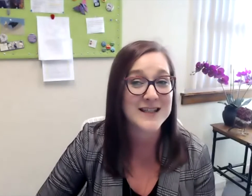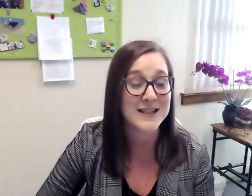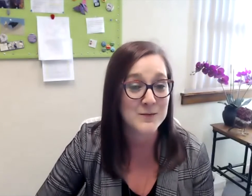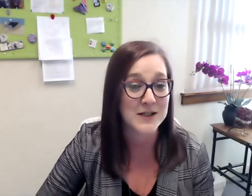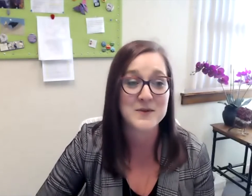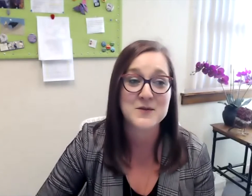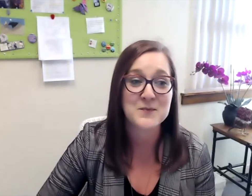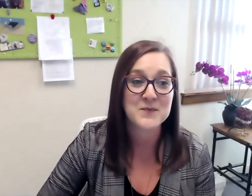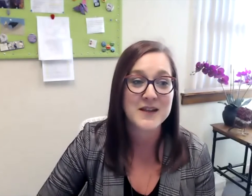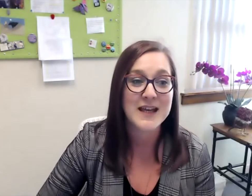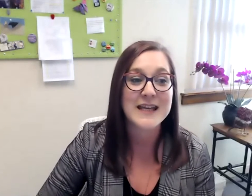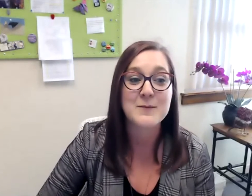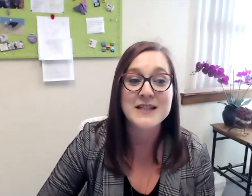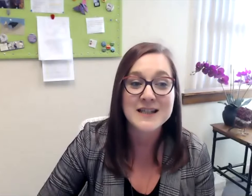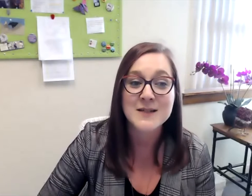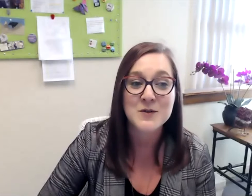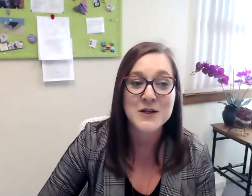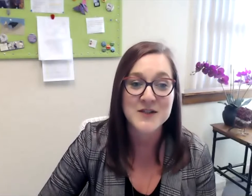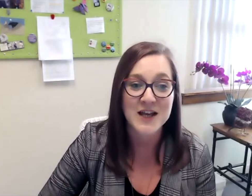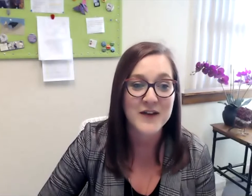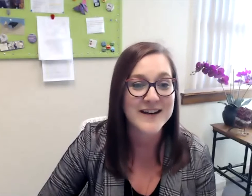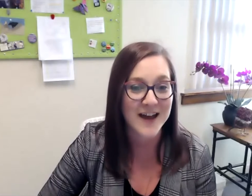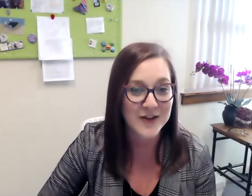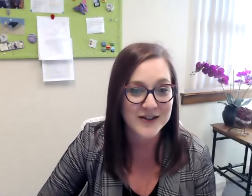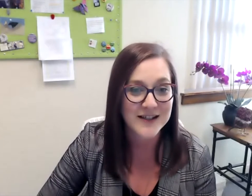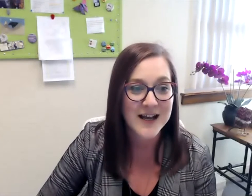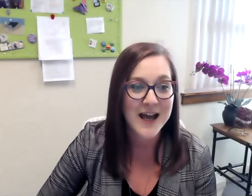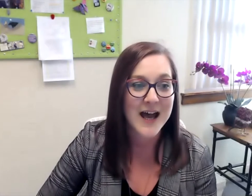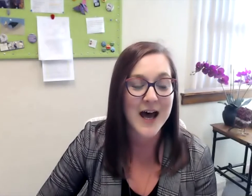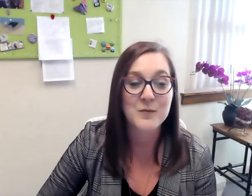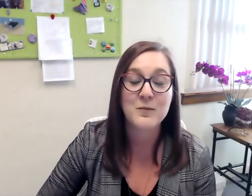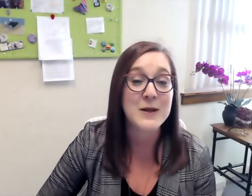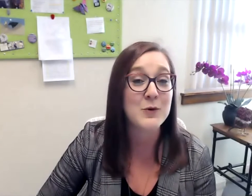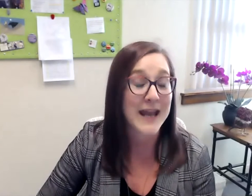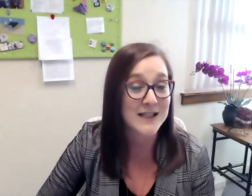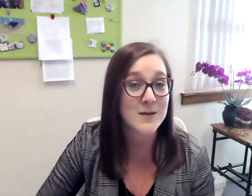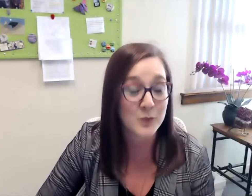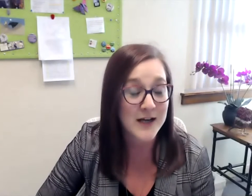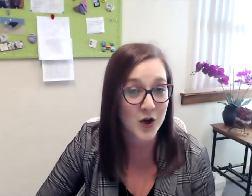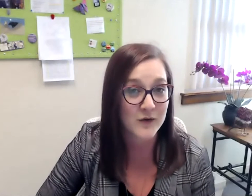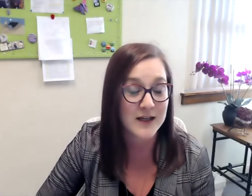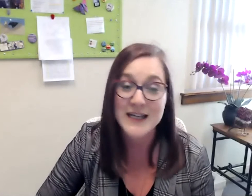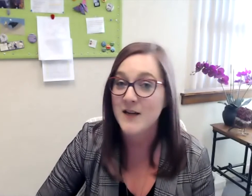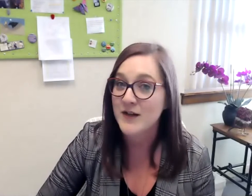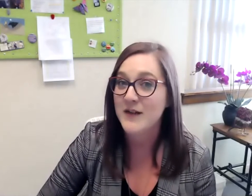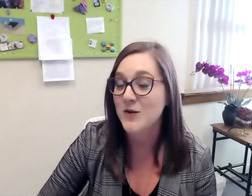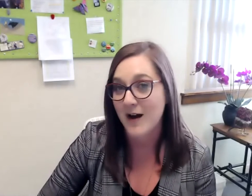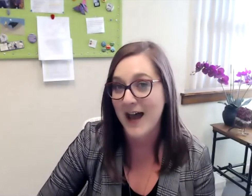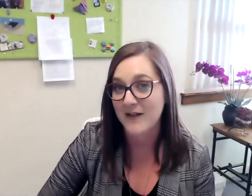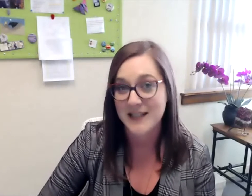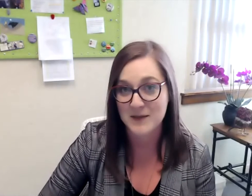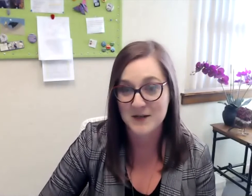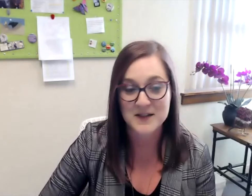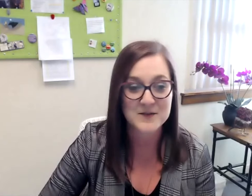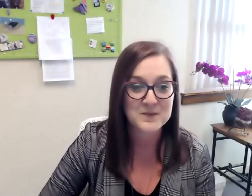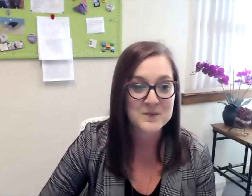or has symptoms. Keep a distance between yourself and others. People can spread COVID even if they do not